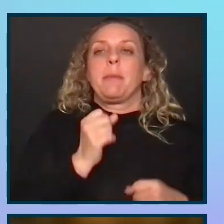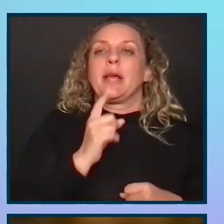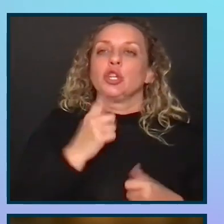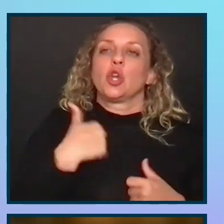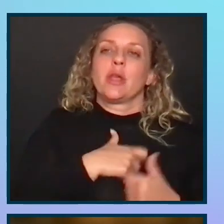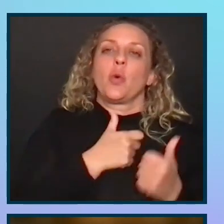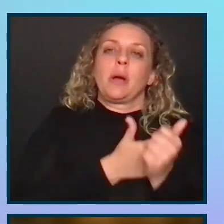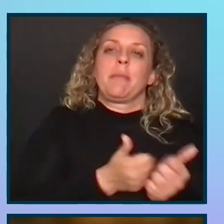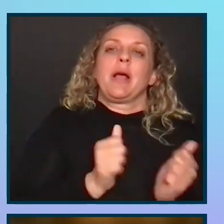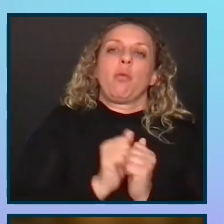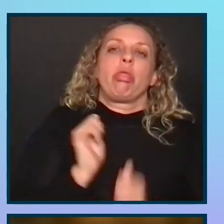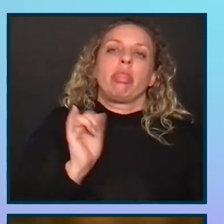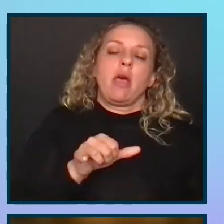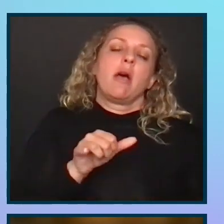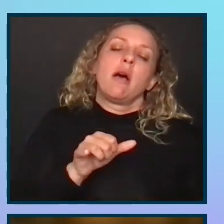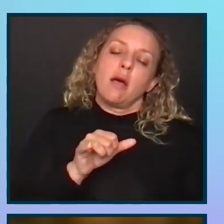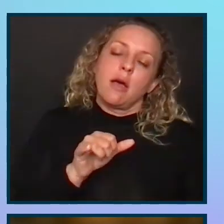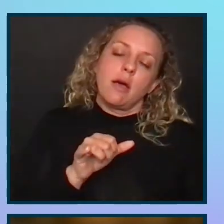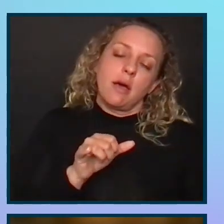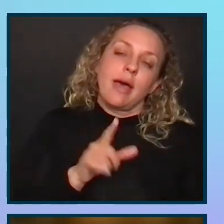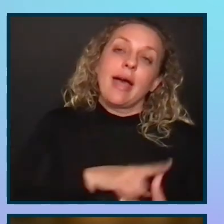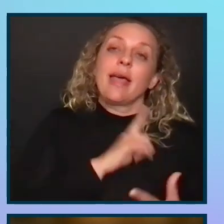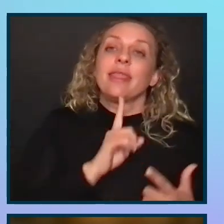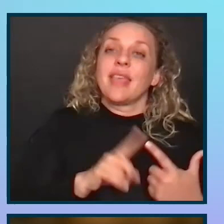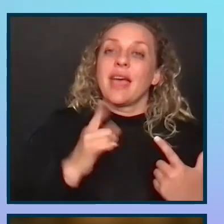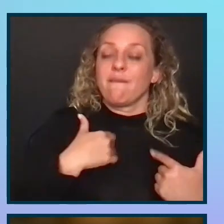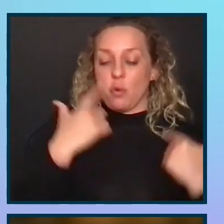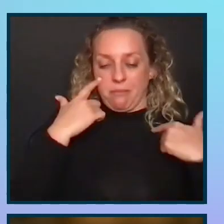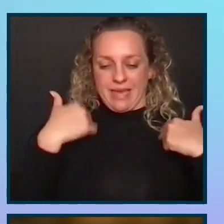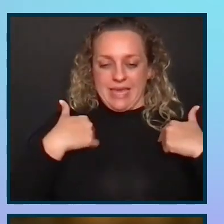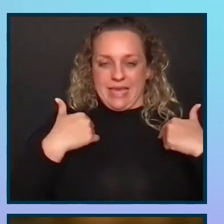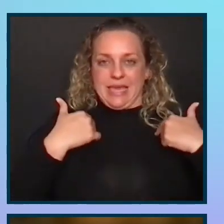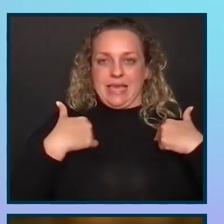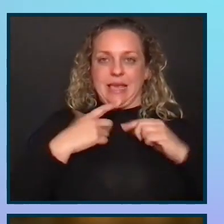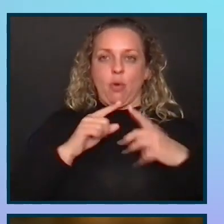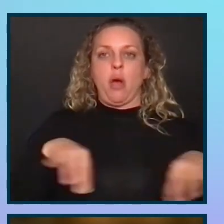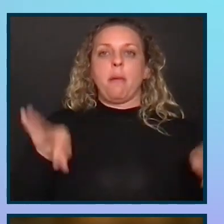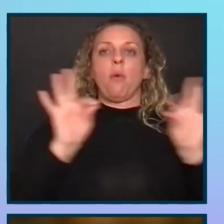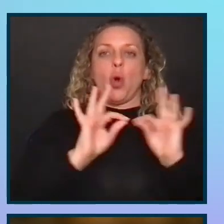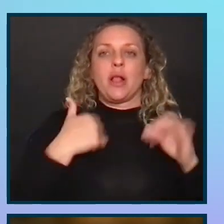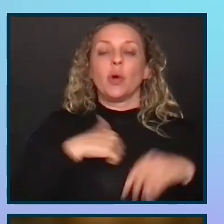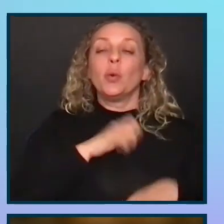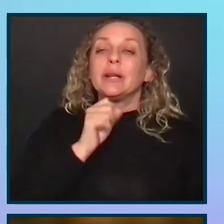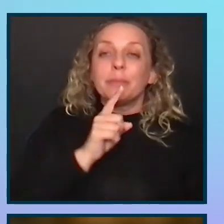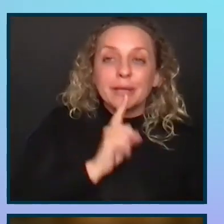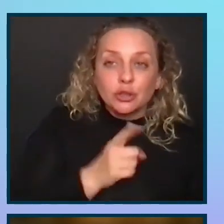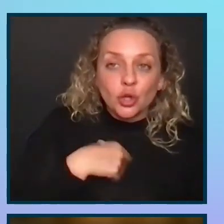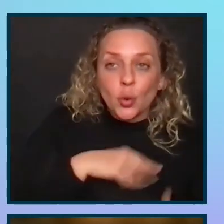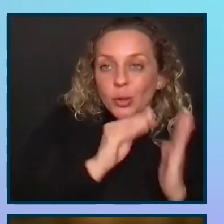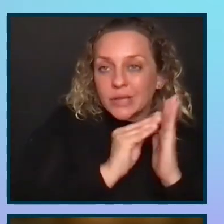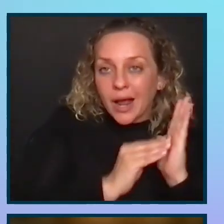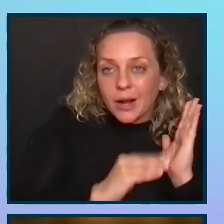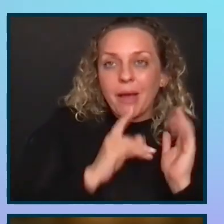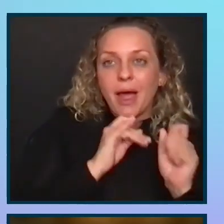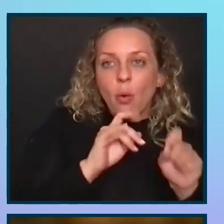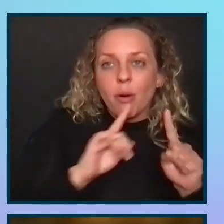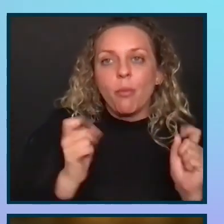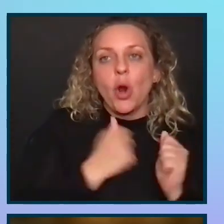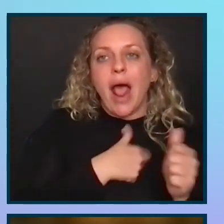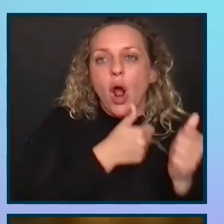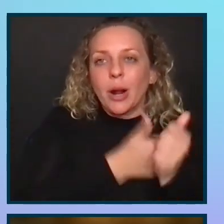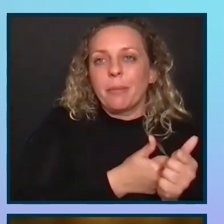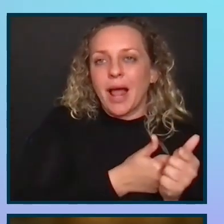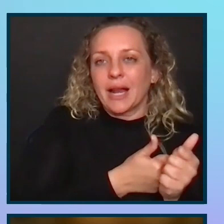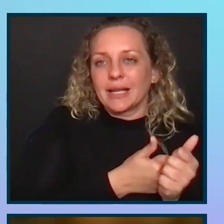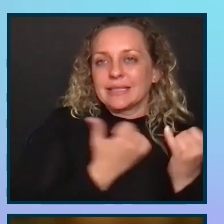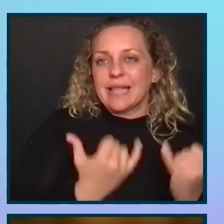we're complying with those. And then for me, more importantly, we need to make sure we're documenting and reporting our compliance